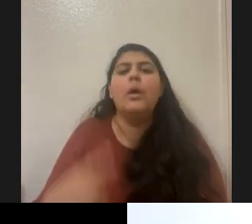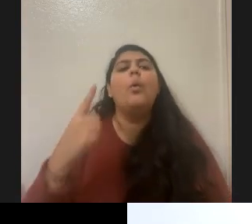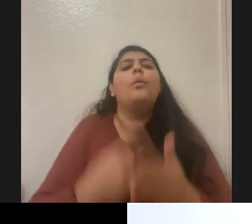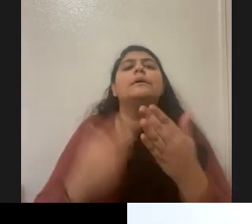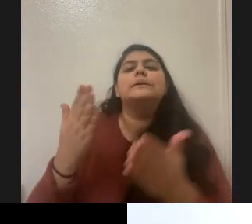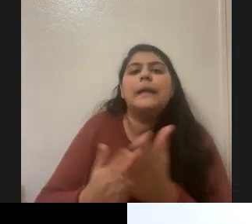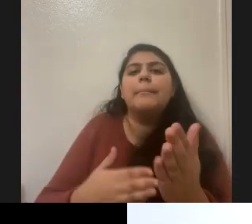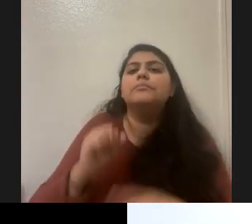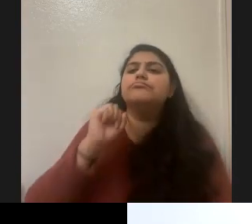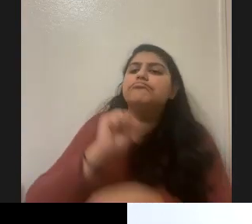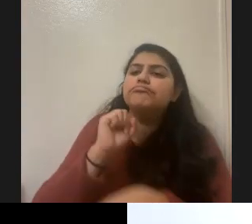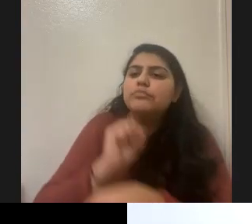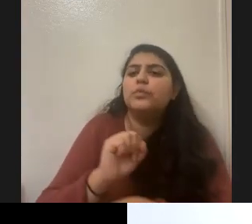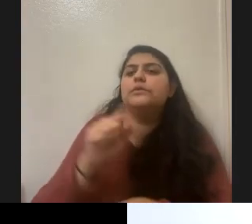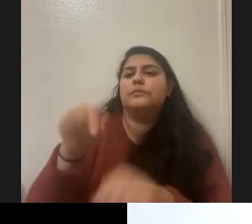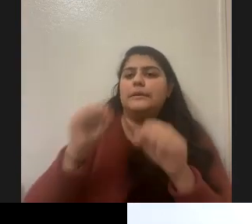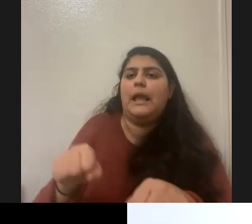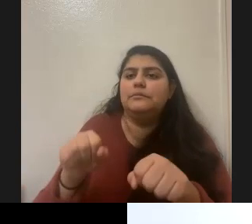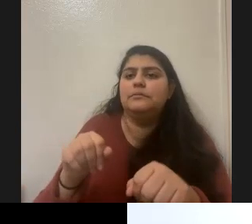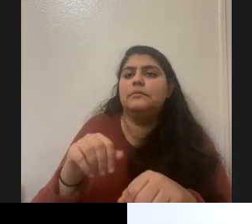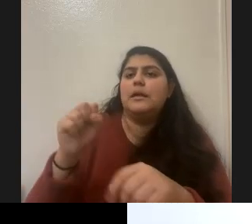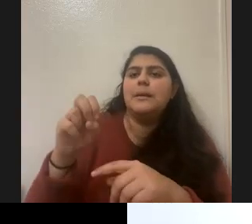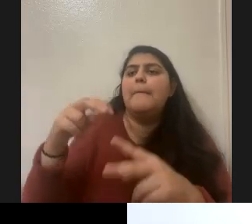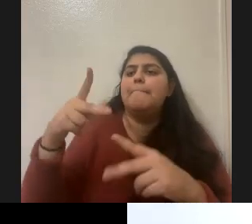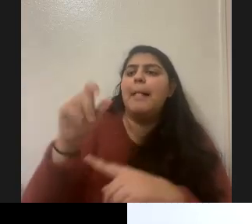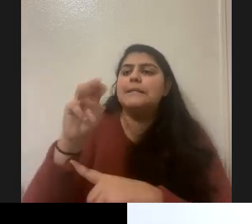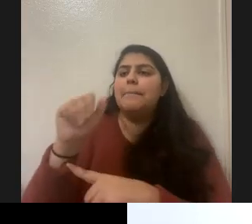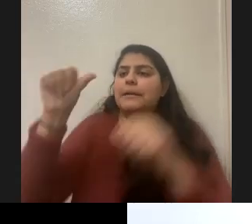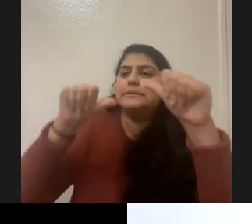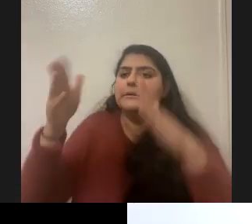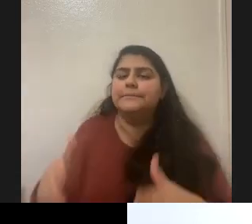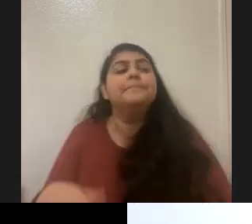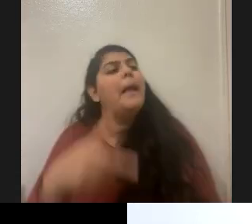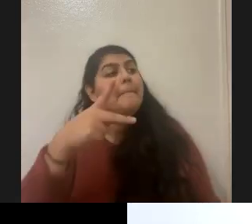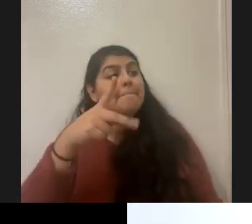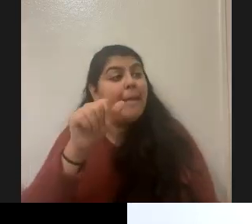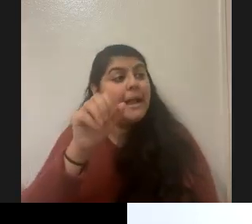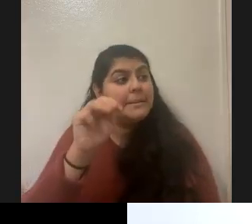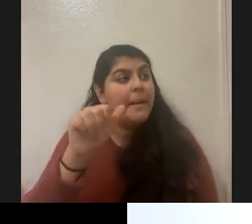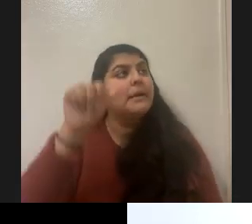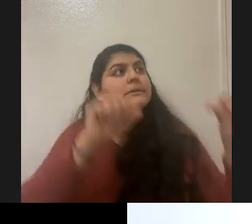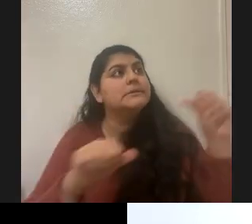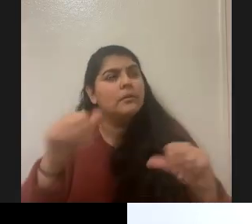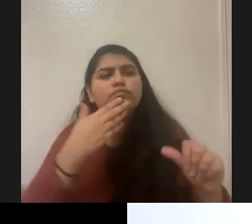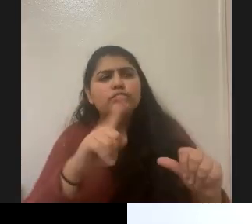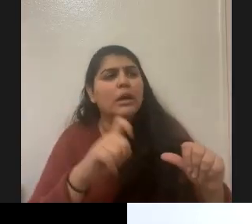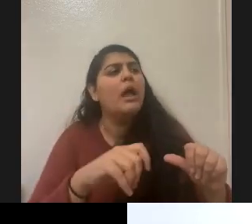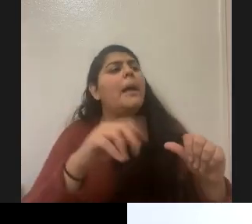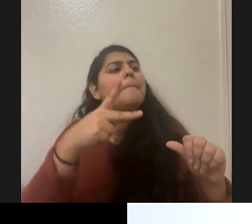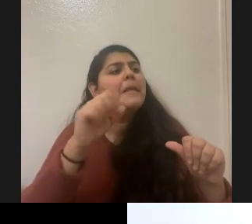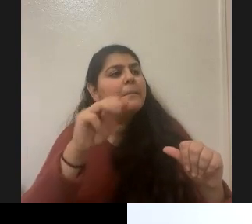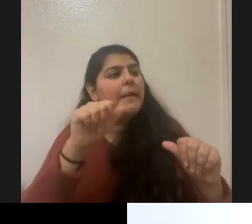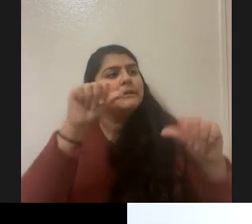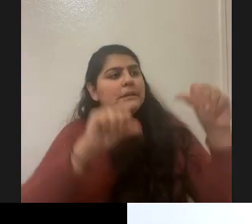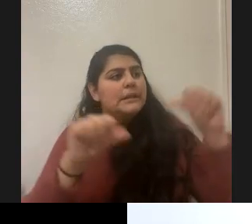have as a plasma scientist? Well, that's a great question. So, plasma science, typically